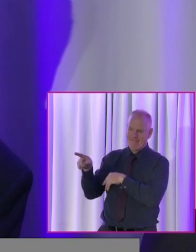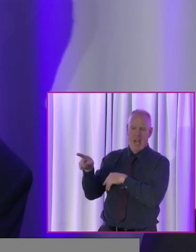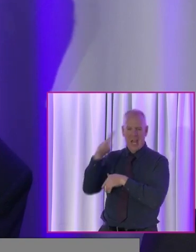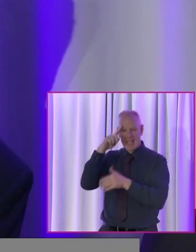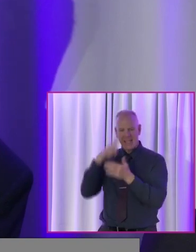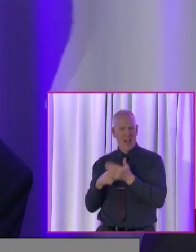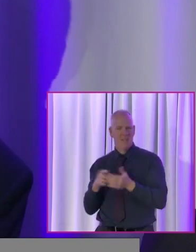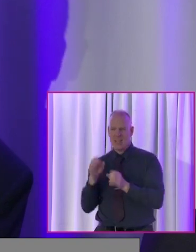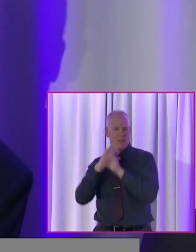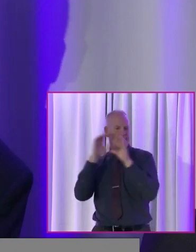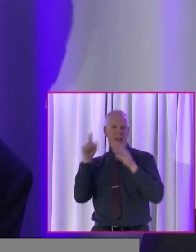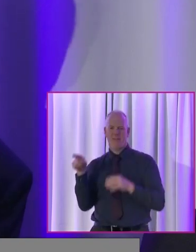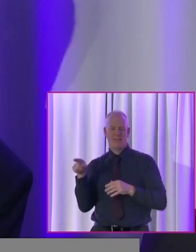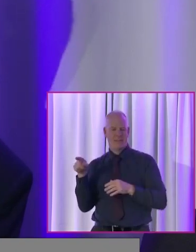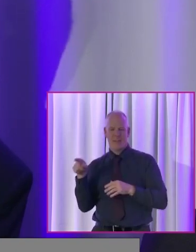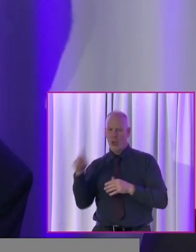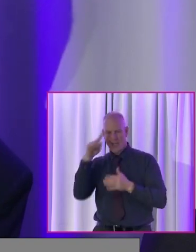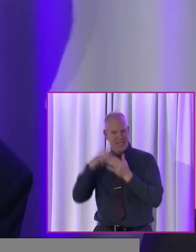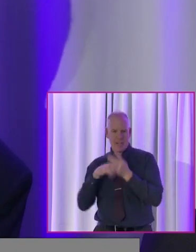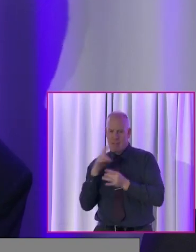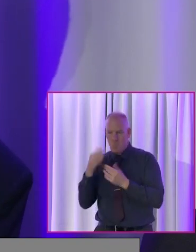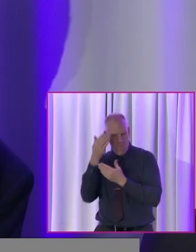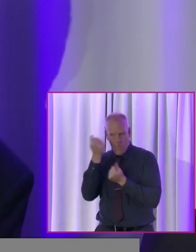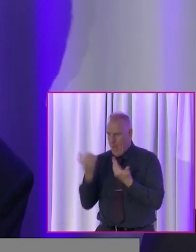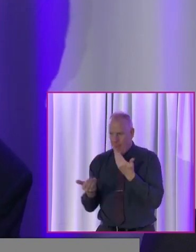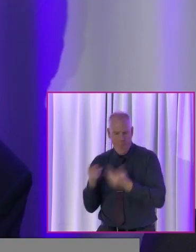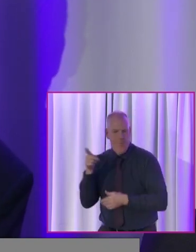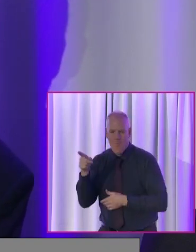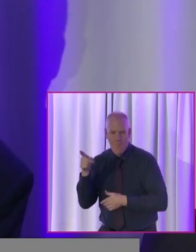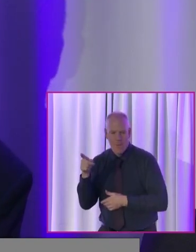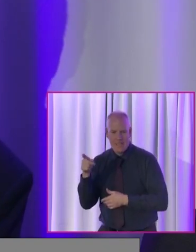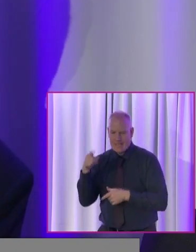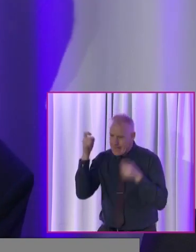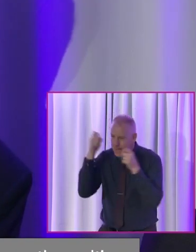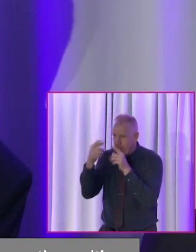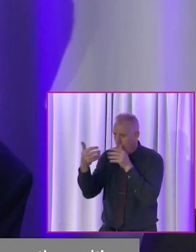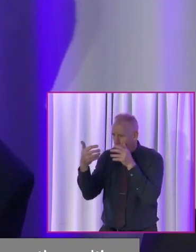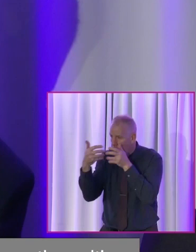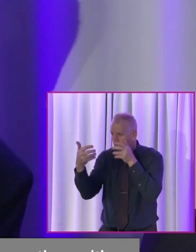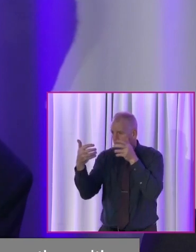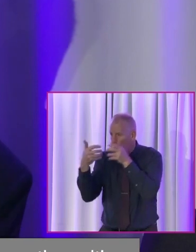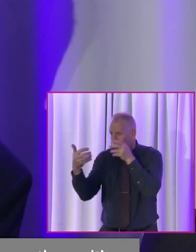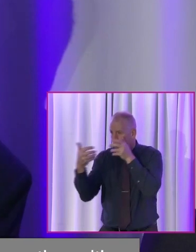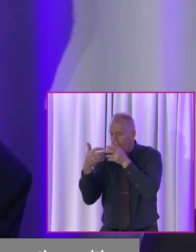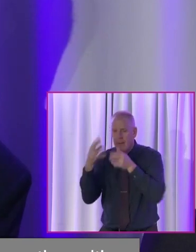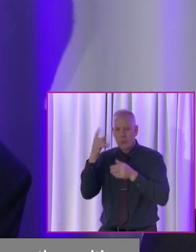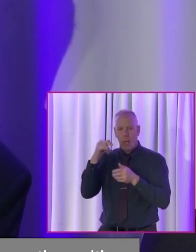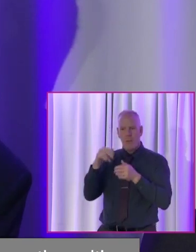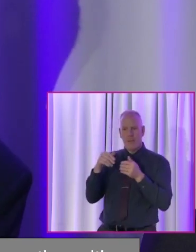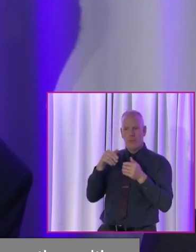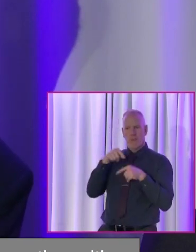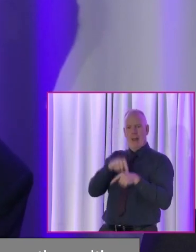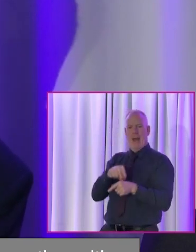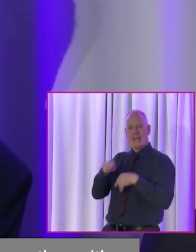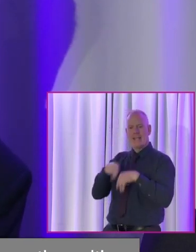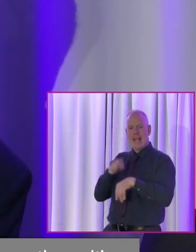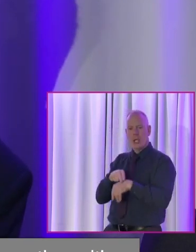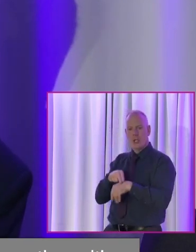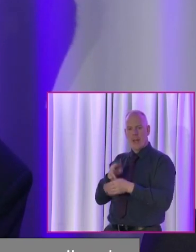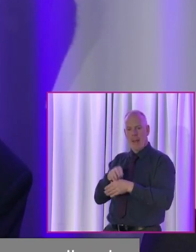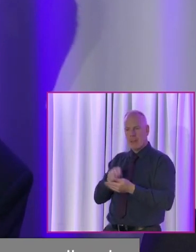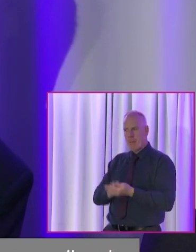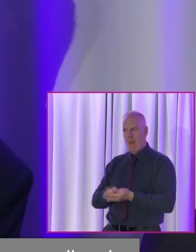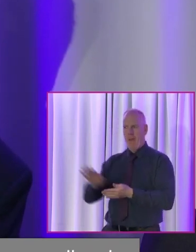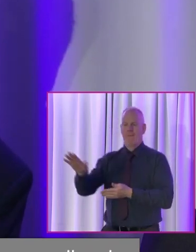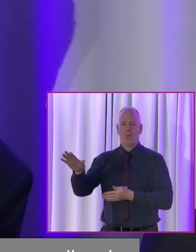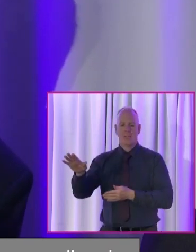really transparent. Sometimes it's really difficult to get engaged. So this is where we really rely on our national members to make things